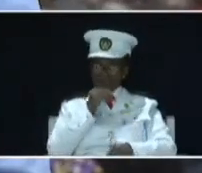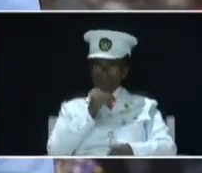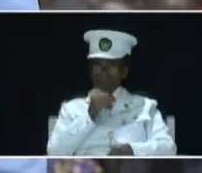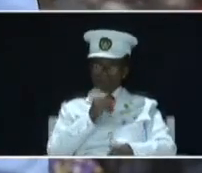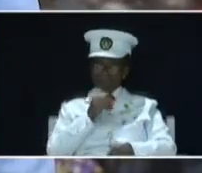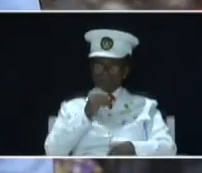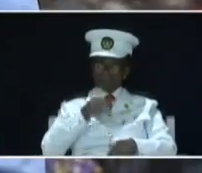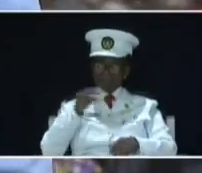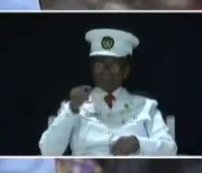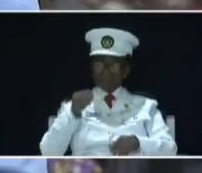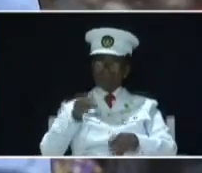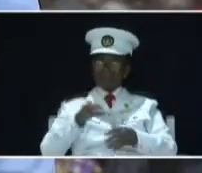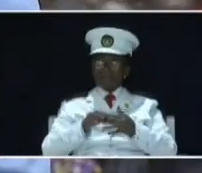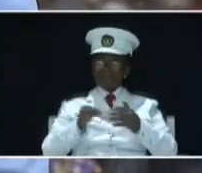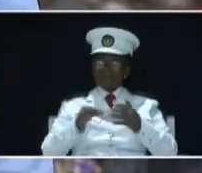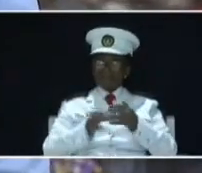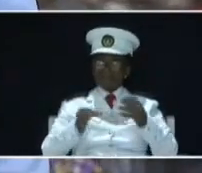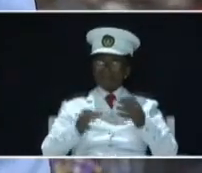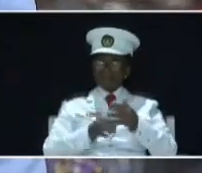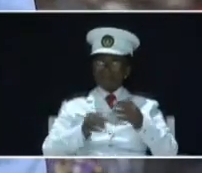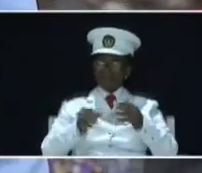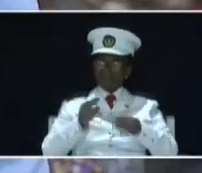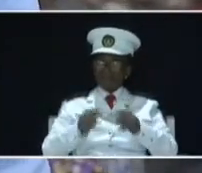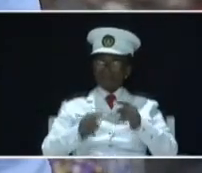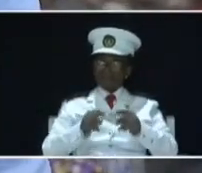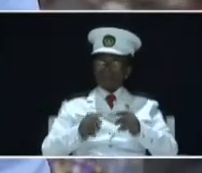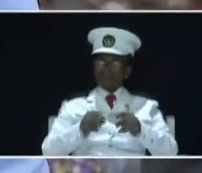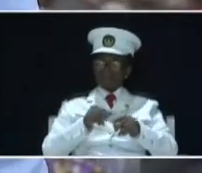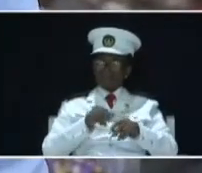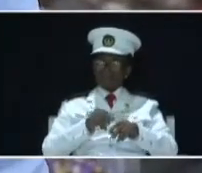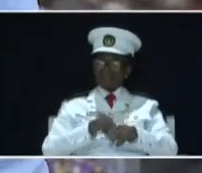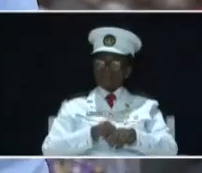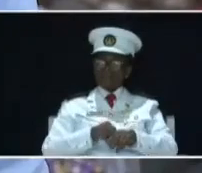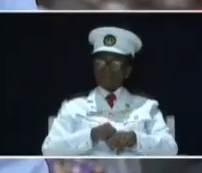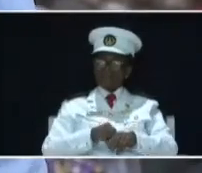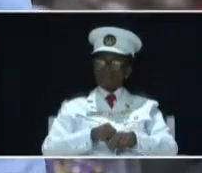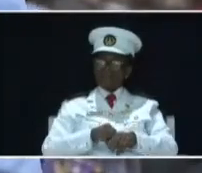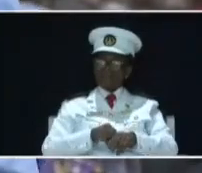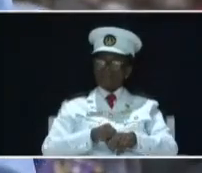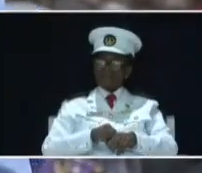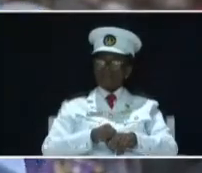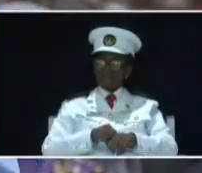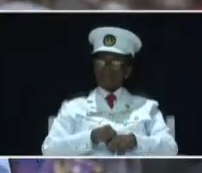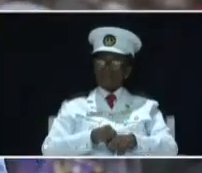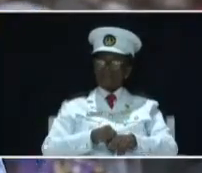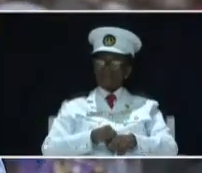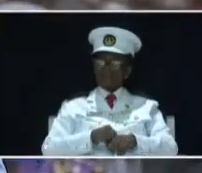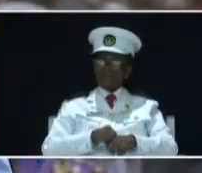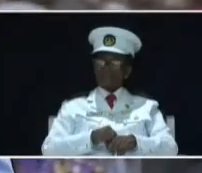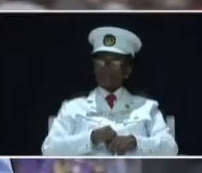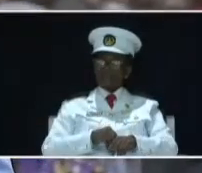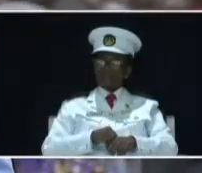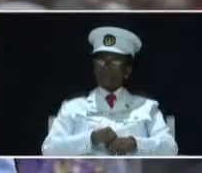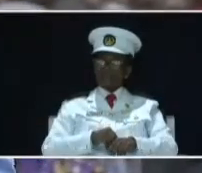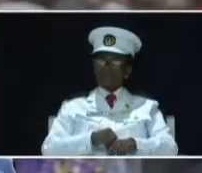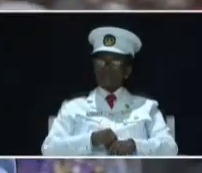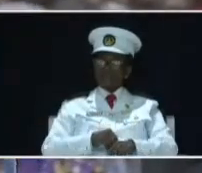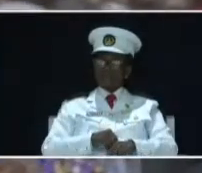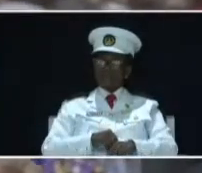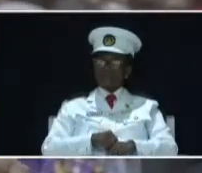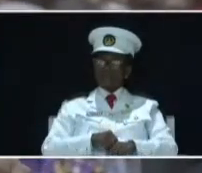Select people. It's not just everybody that can become his partner. Select people.